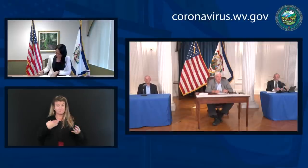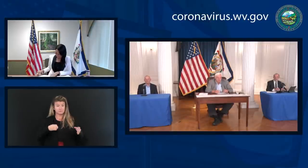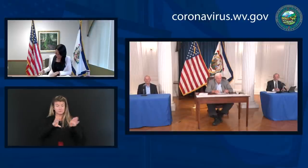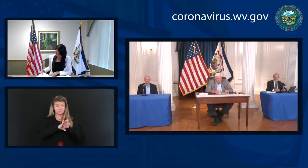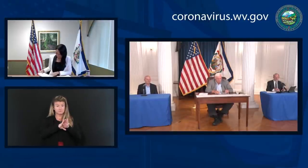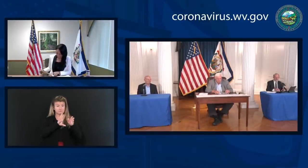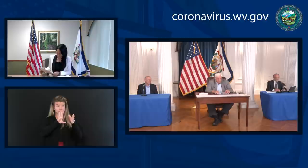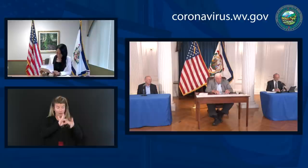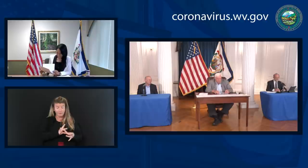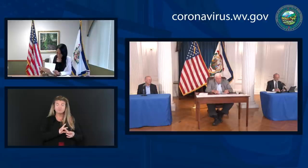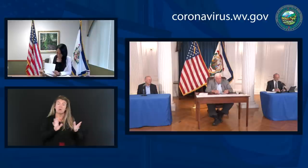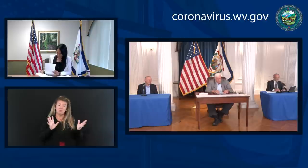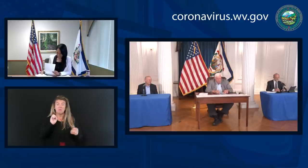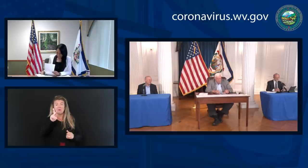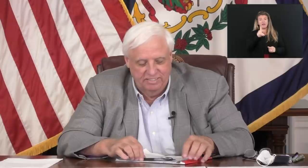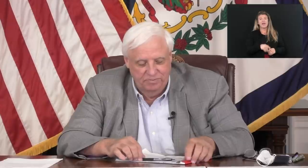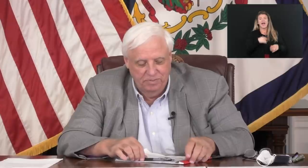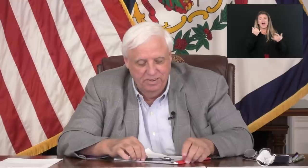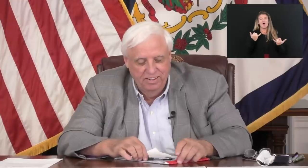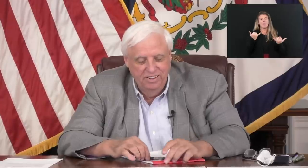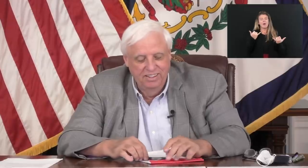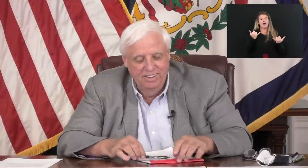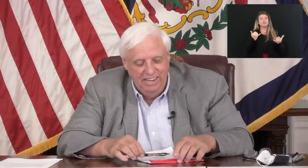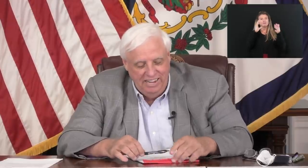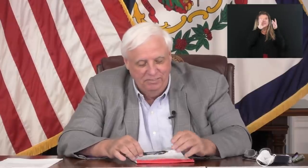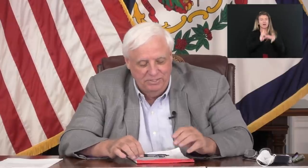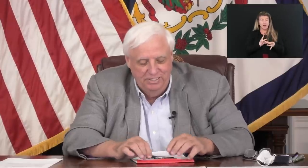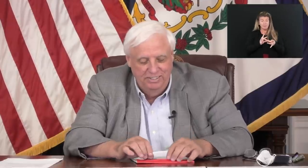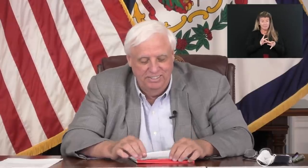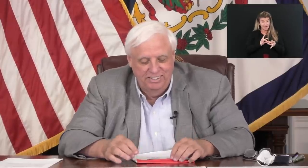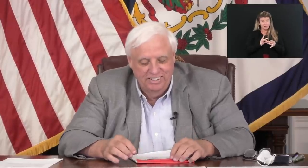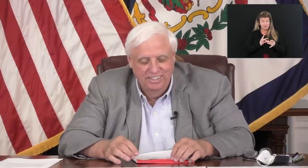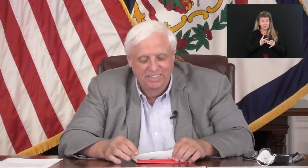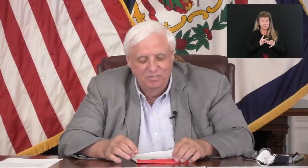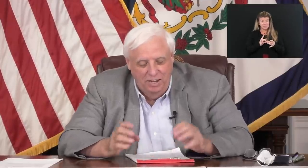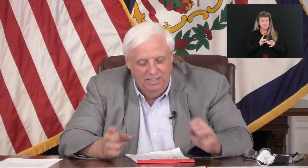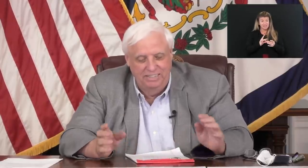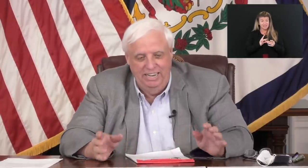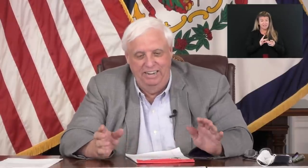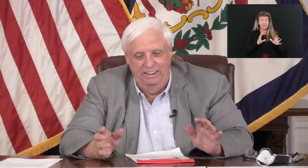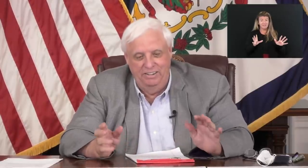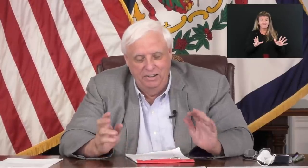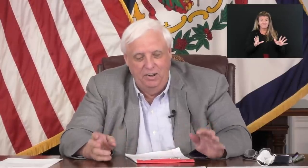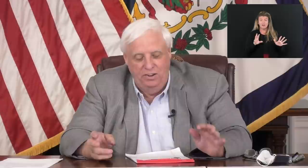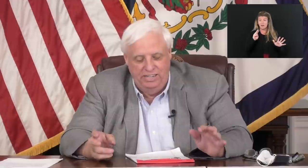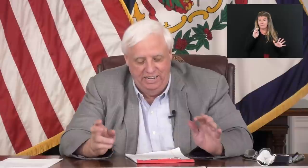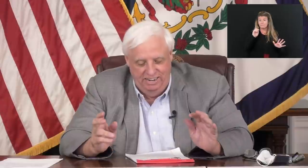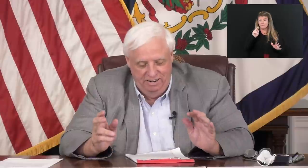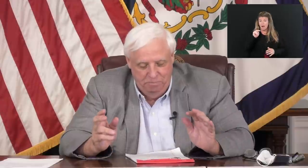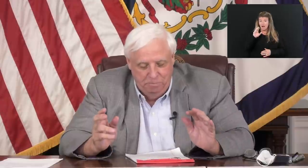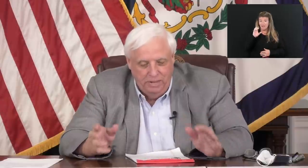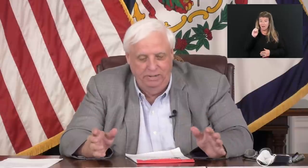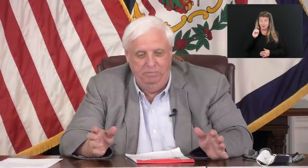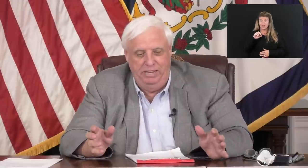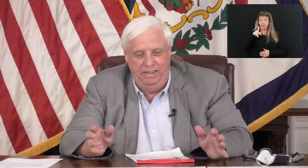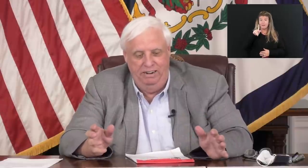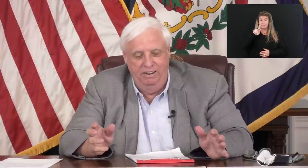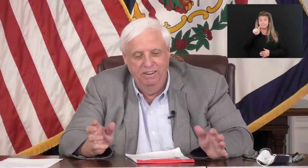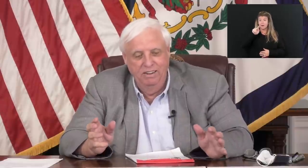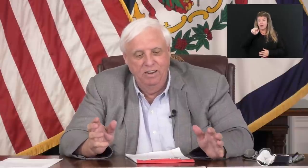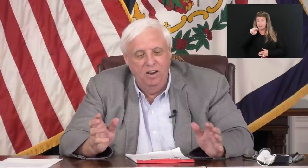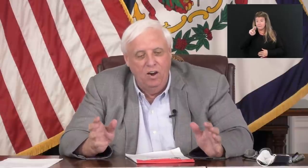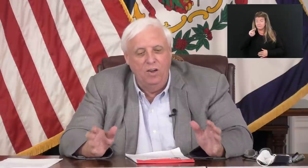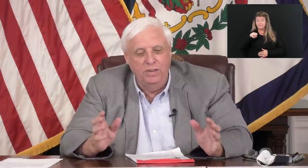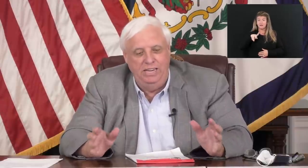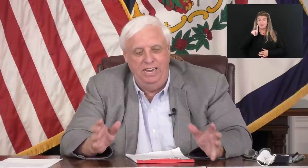I would wrap up by just saying just this. Absolutely. Mon County, Kanawha County, Putnam County,